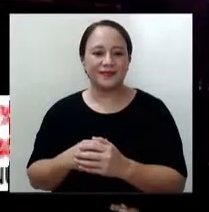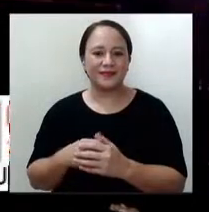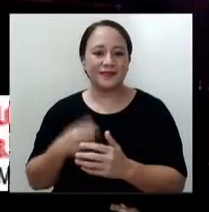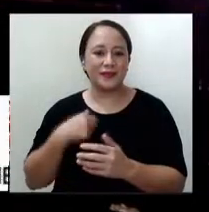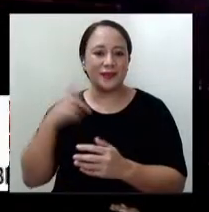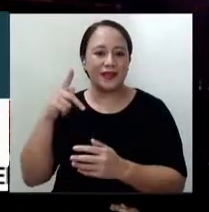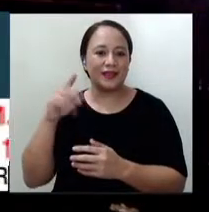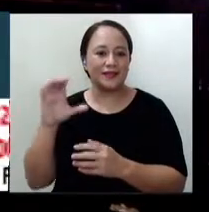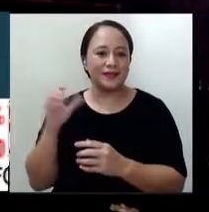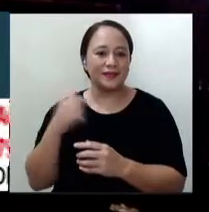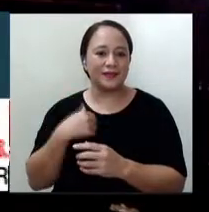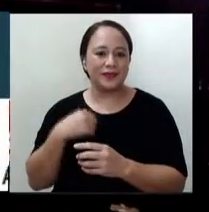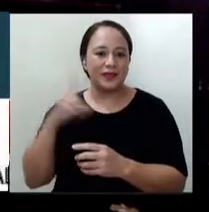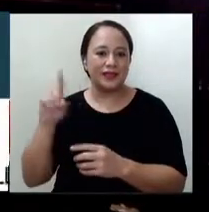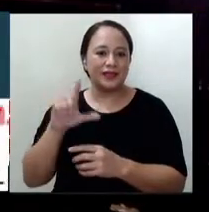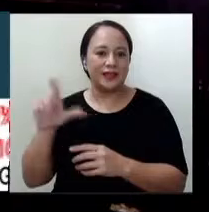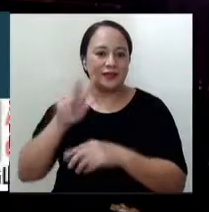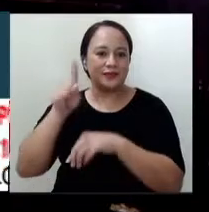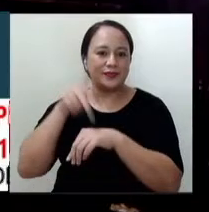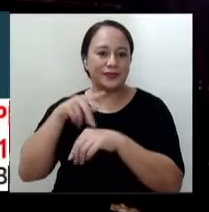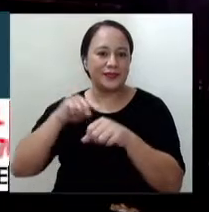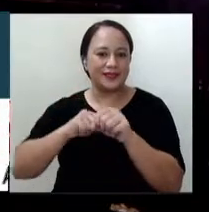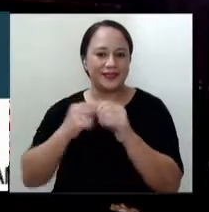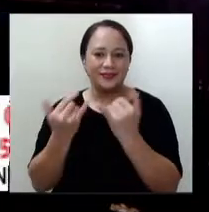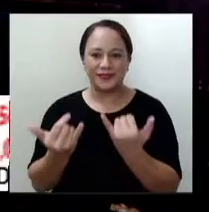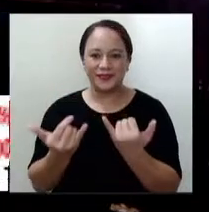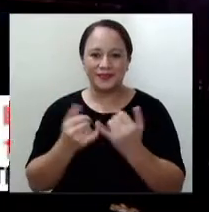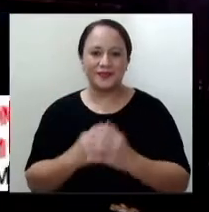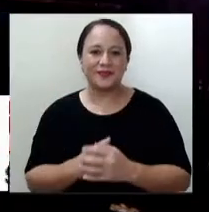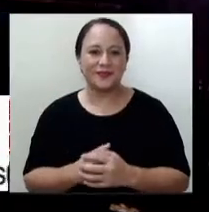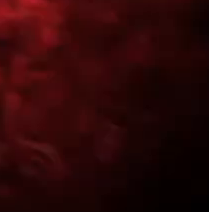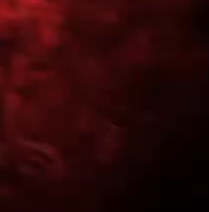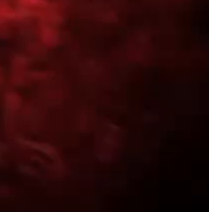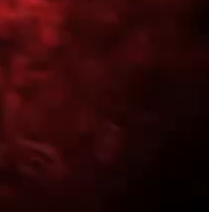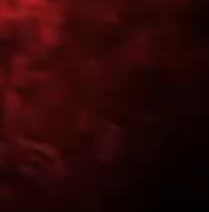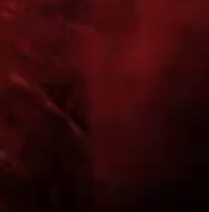Hi, I'm Carmina Constantino. Dateline Philippines begins right now.